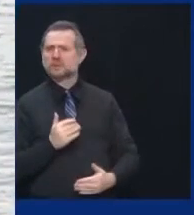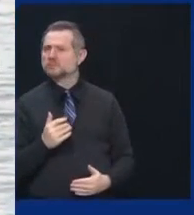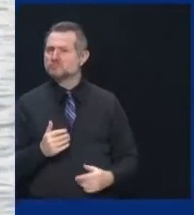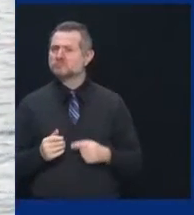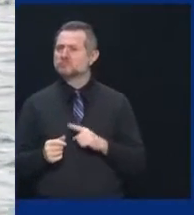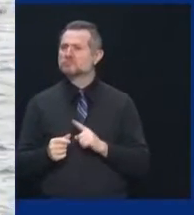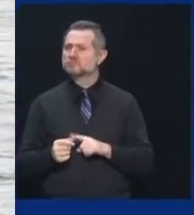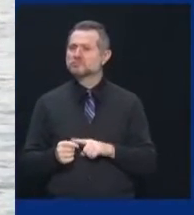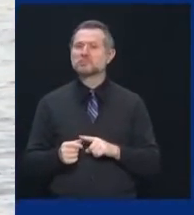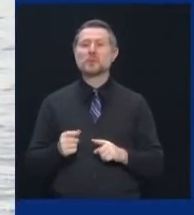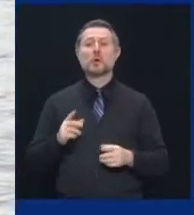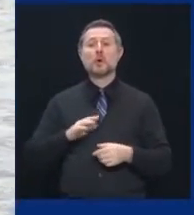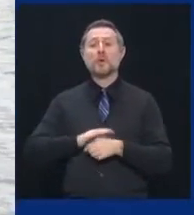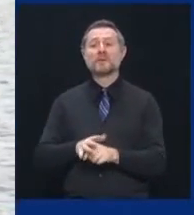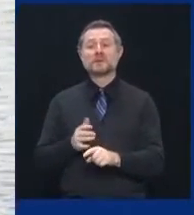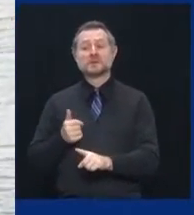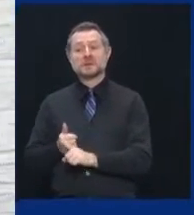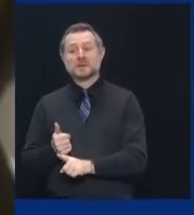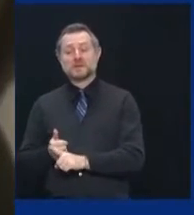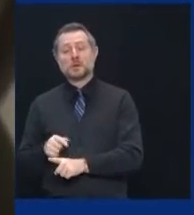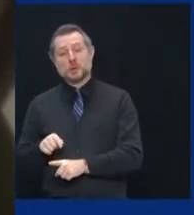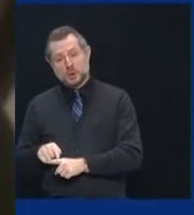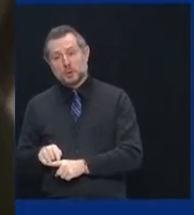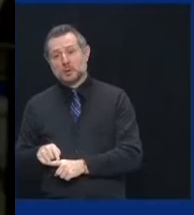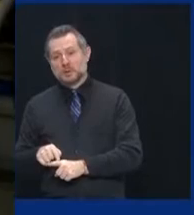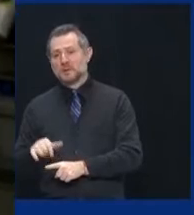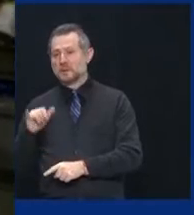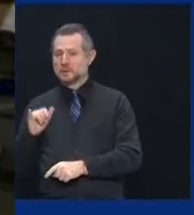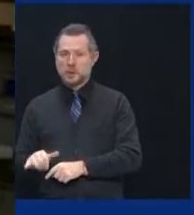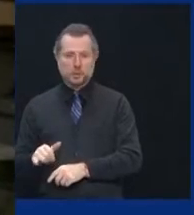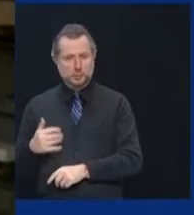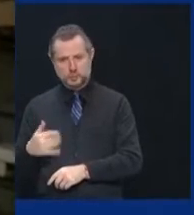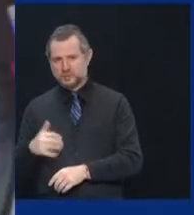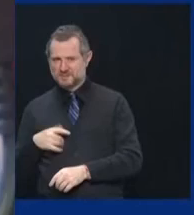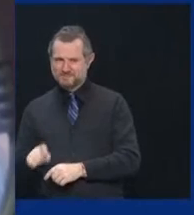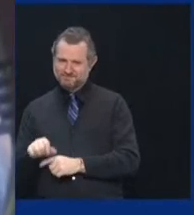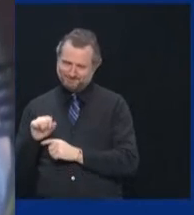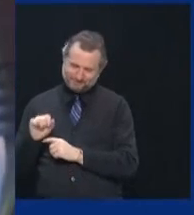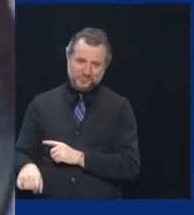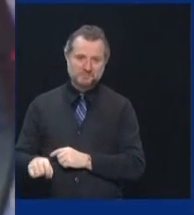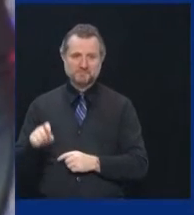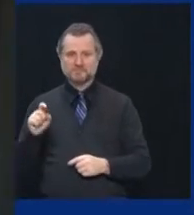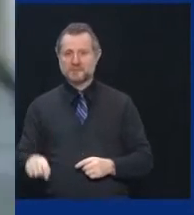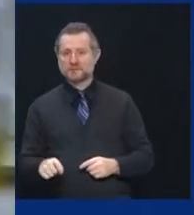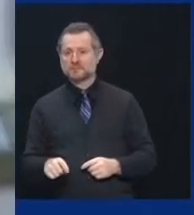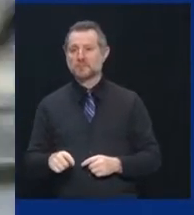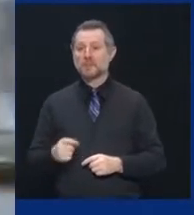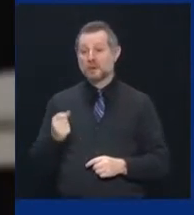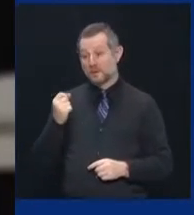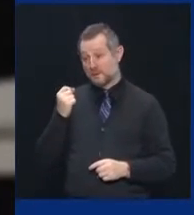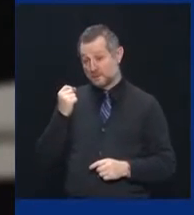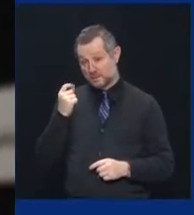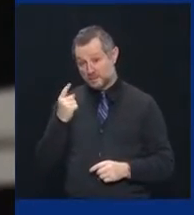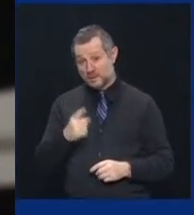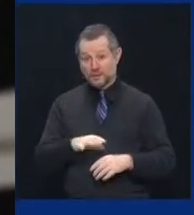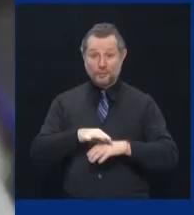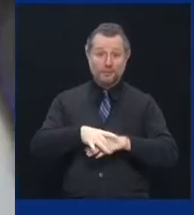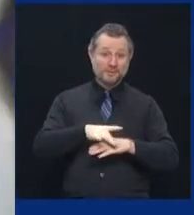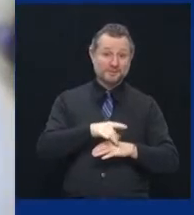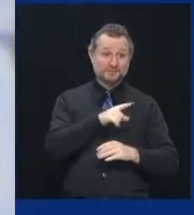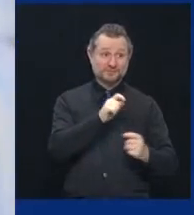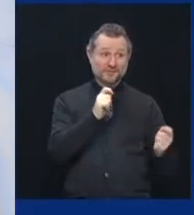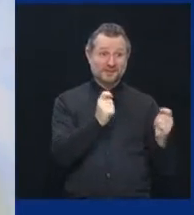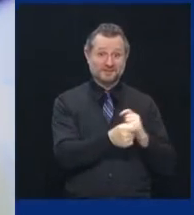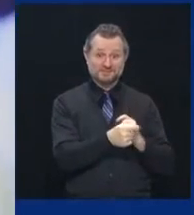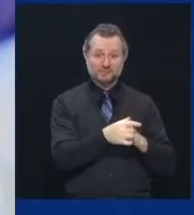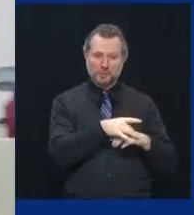COVID is the existing threat, but climate change is the existential